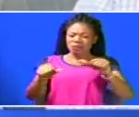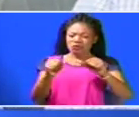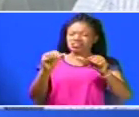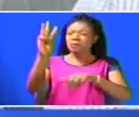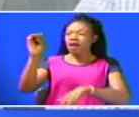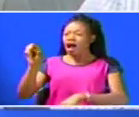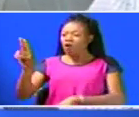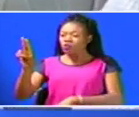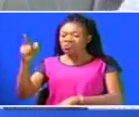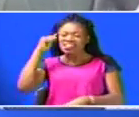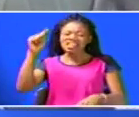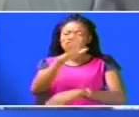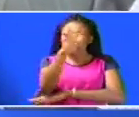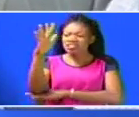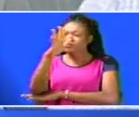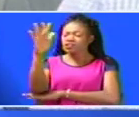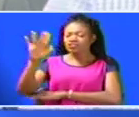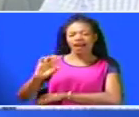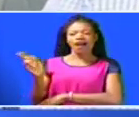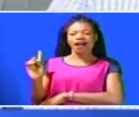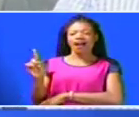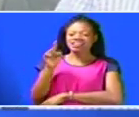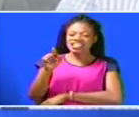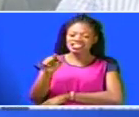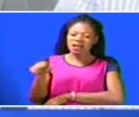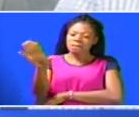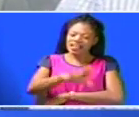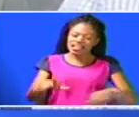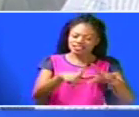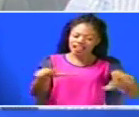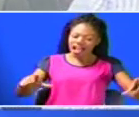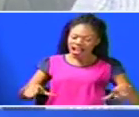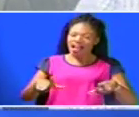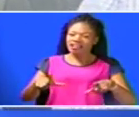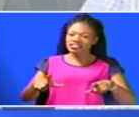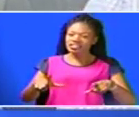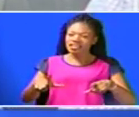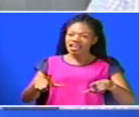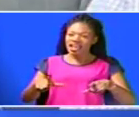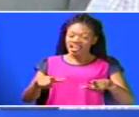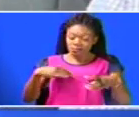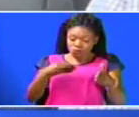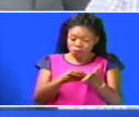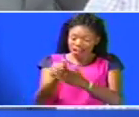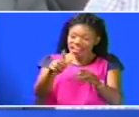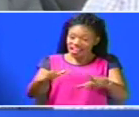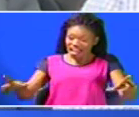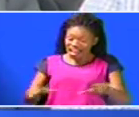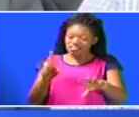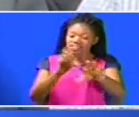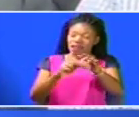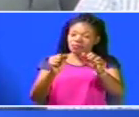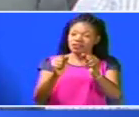forest. These are settlements. And the adjudication of those areas started in 1973, like in all other areas, up